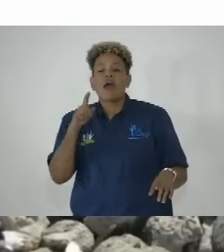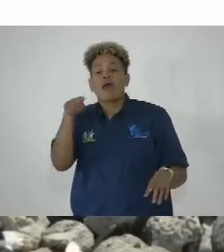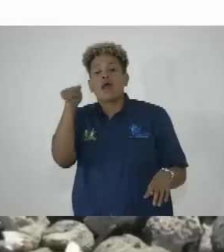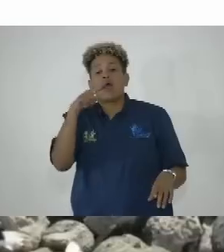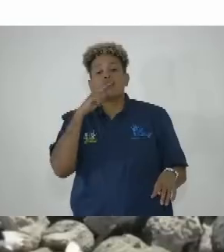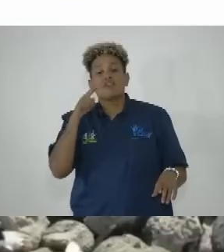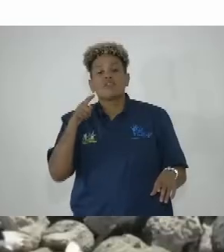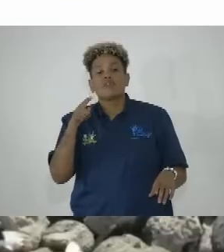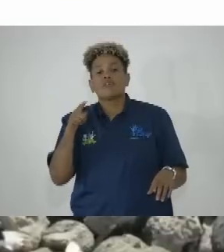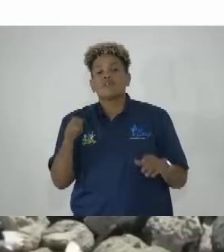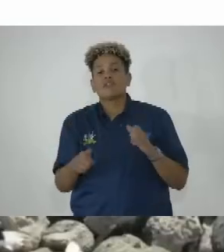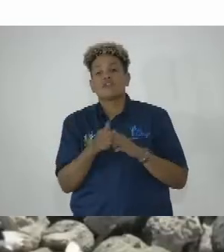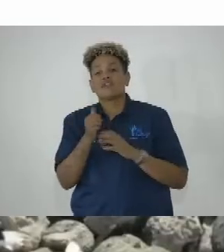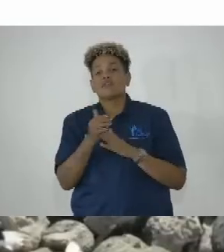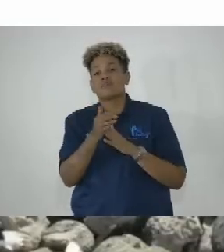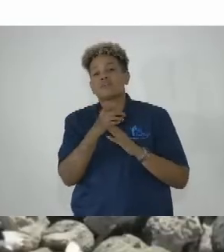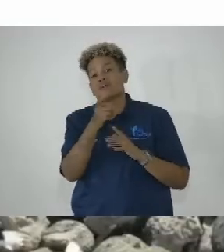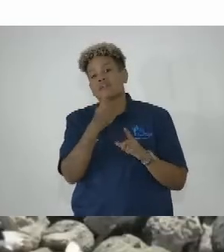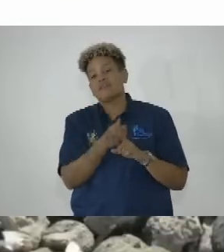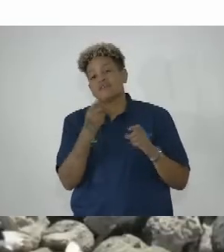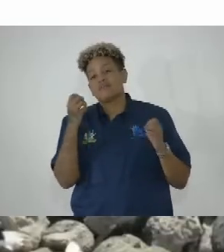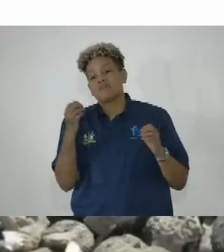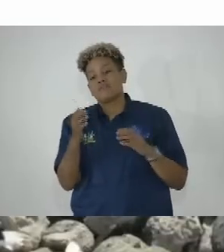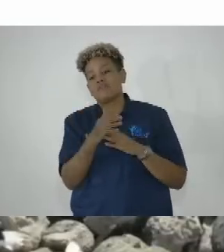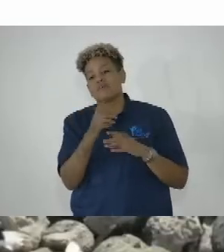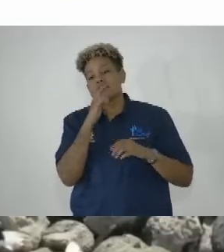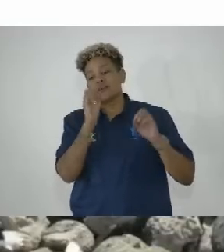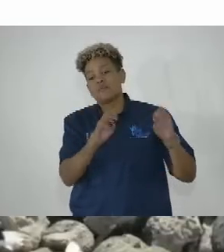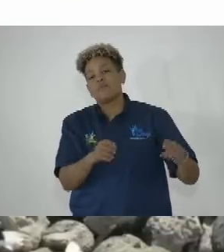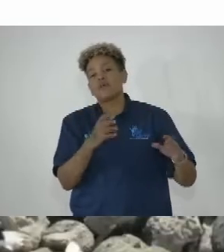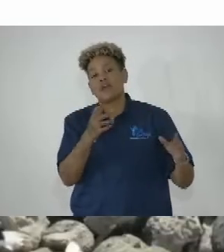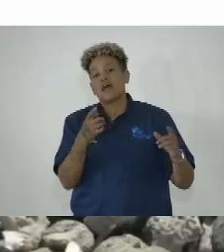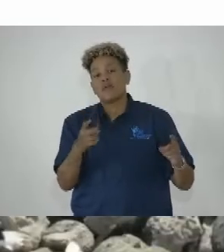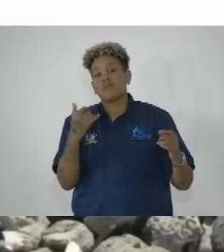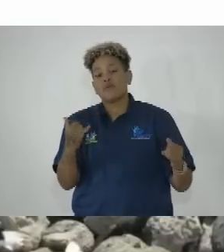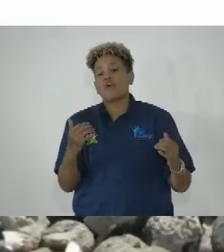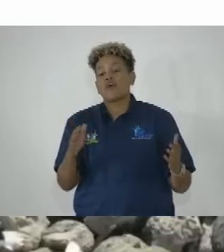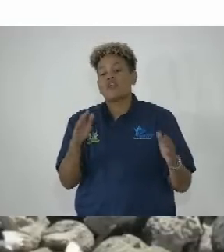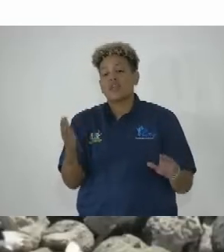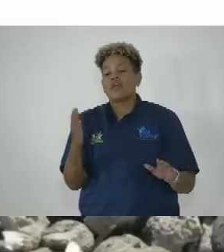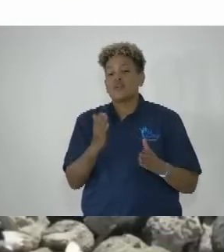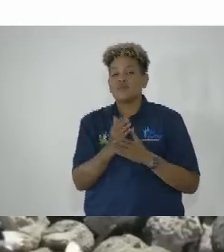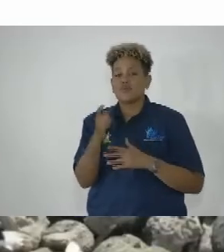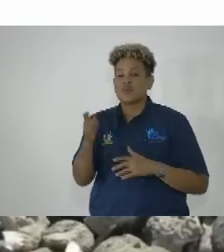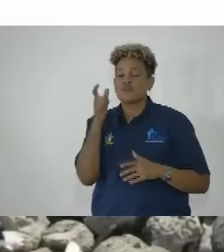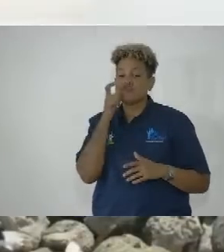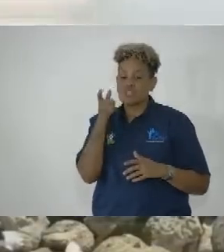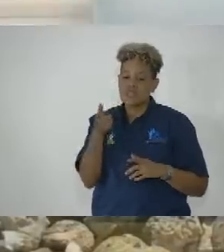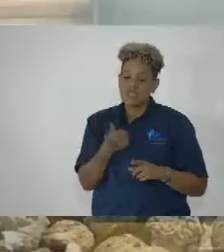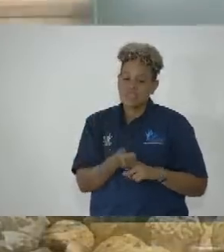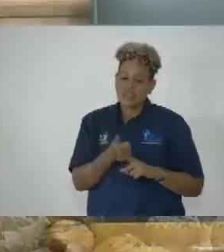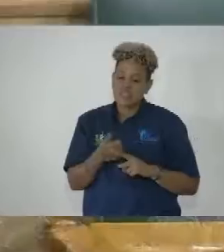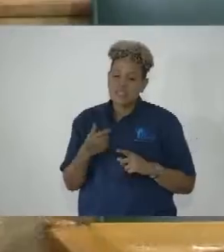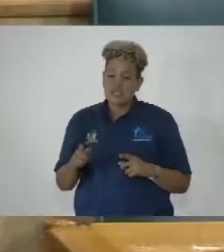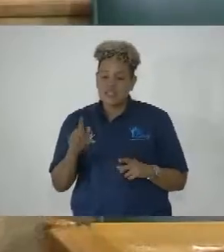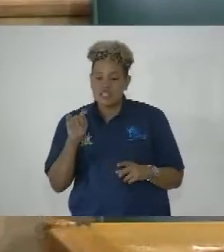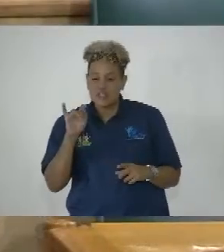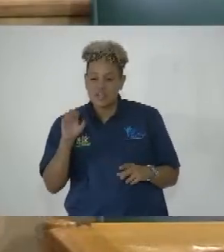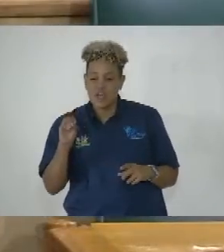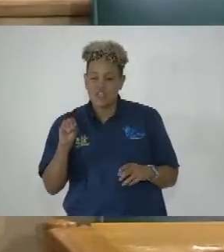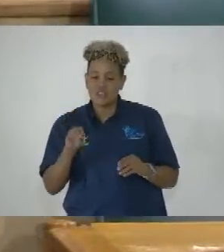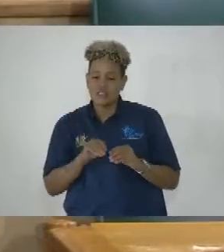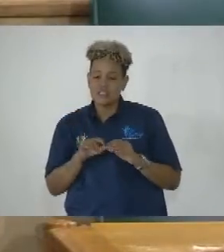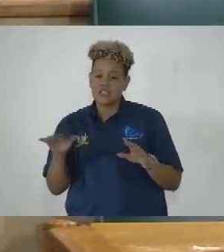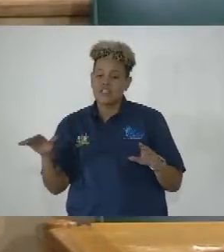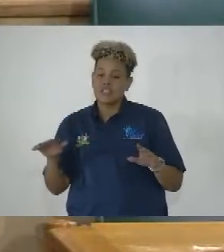most of the fish, or many of the fish that he restocked are now killed by this recent toxic effluent